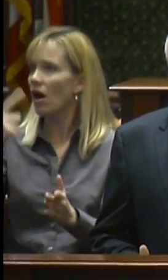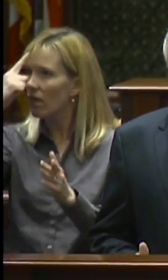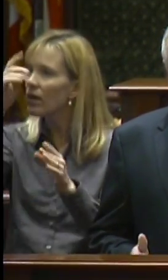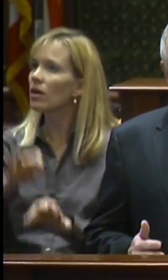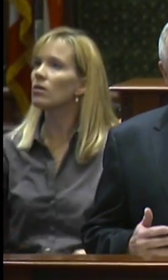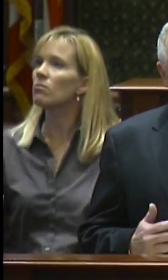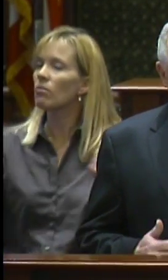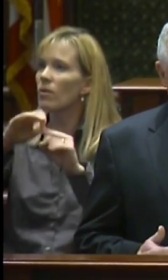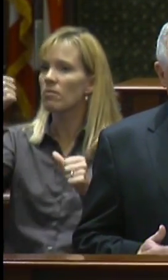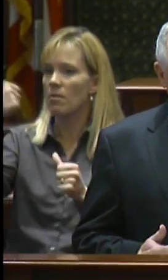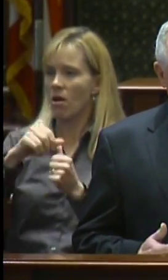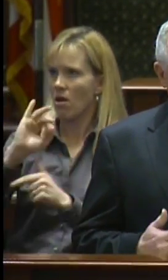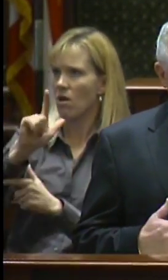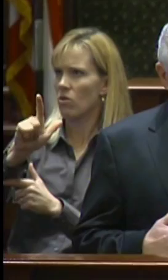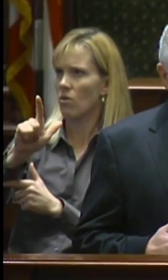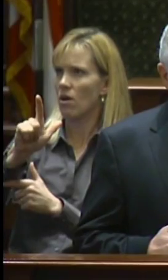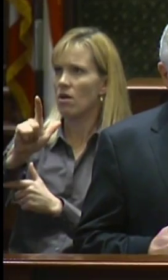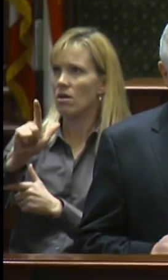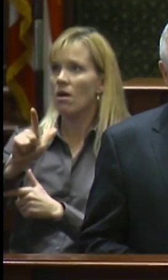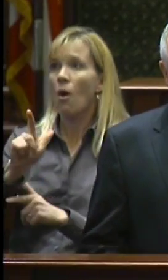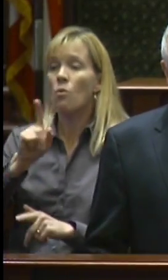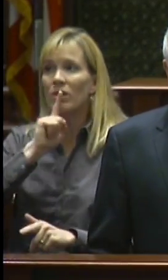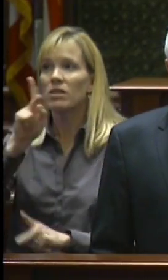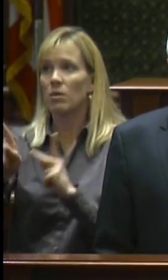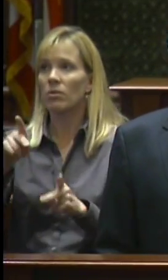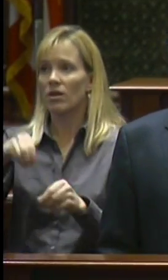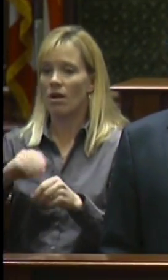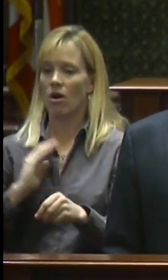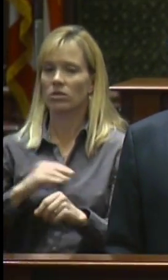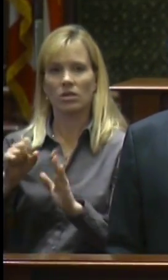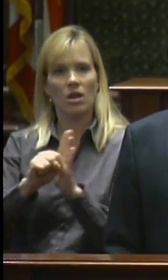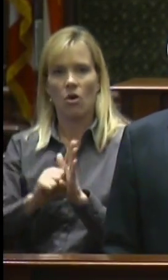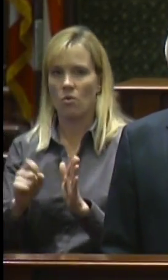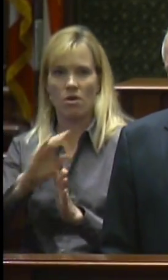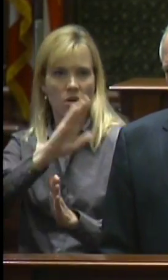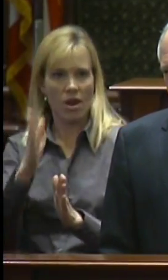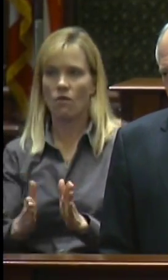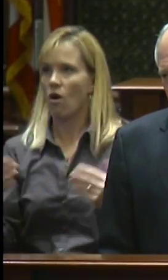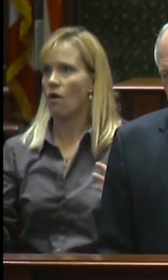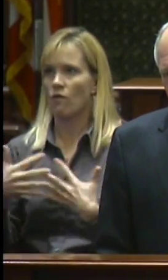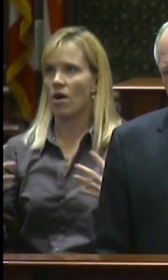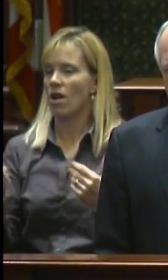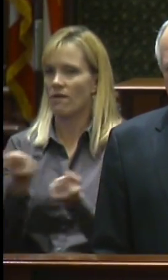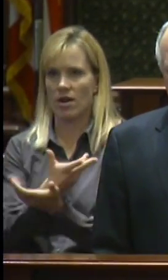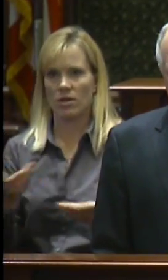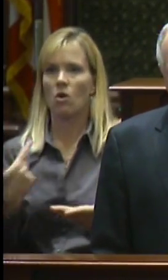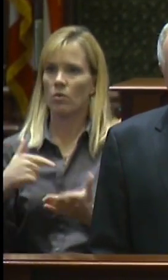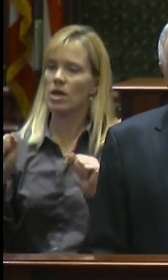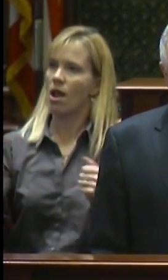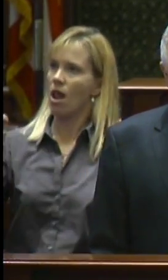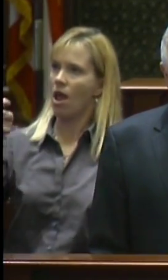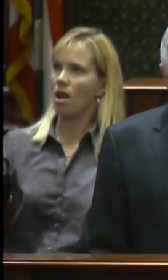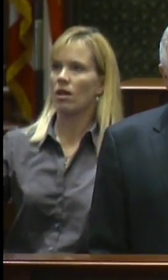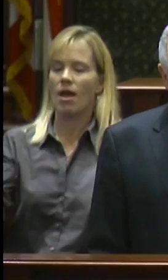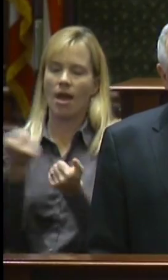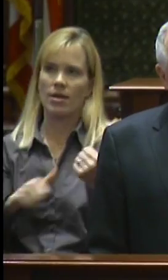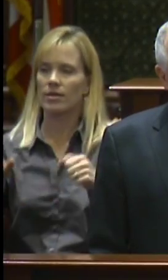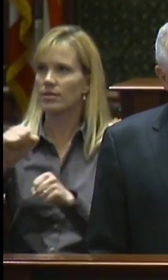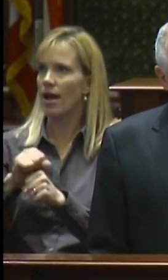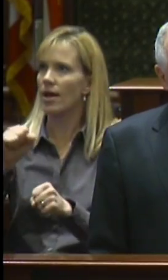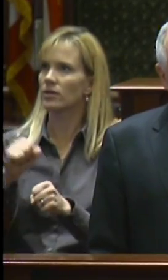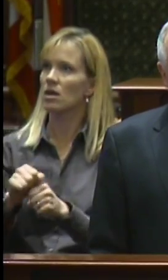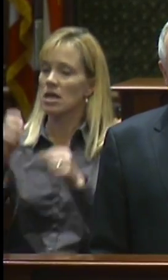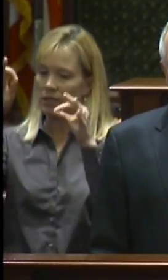to remember that Illinoisans, the people of our state, we are never, ever afraid of anything. We can handle any task.